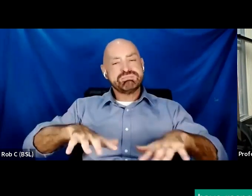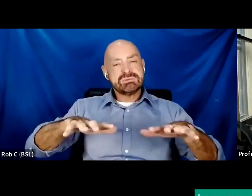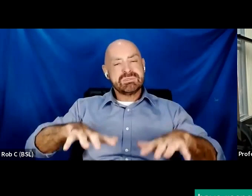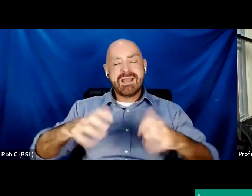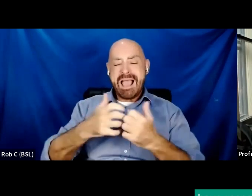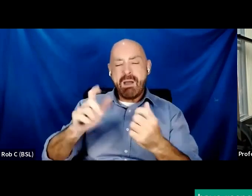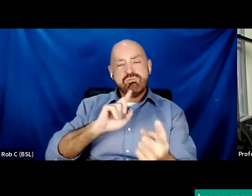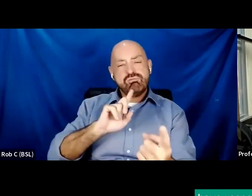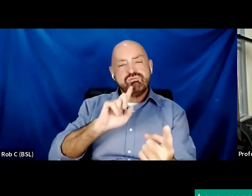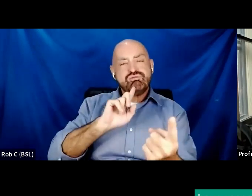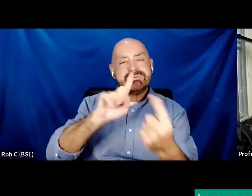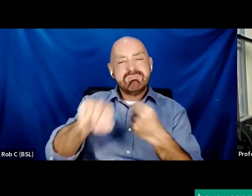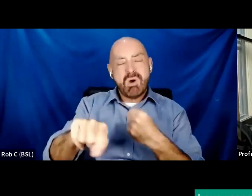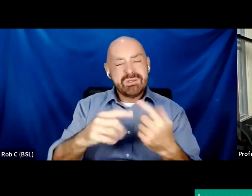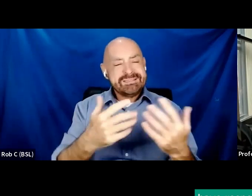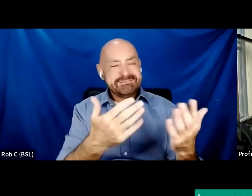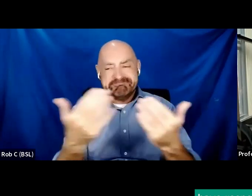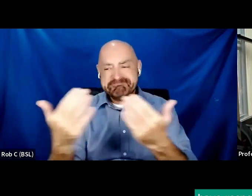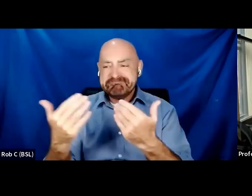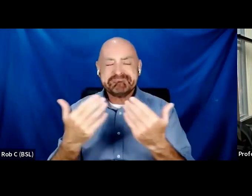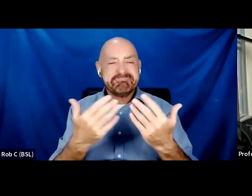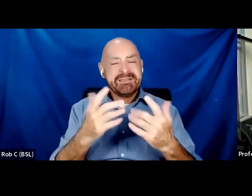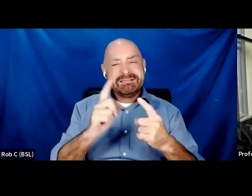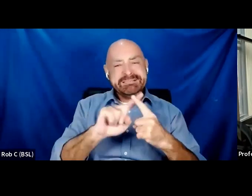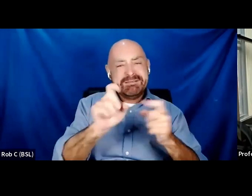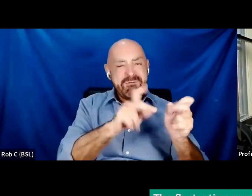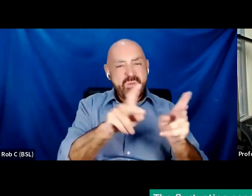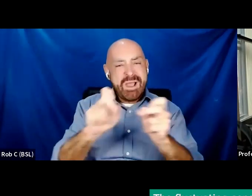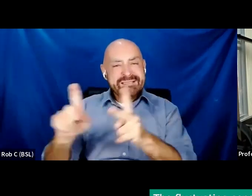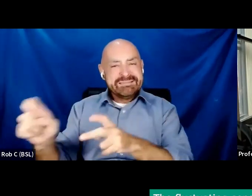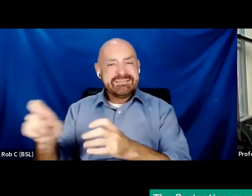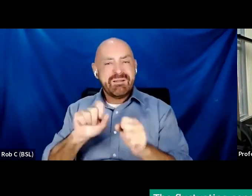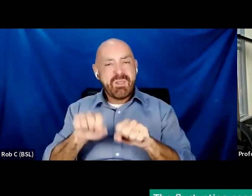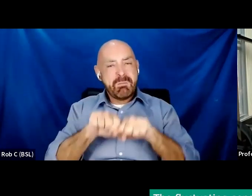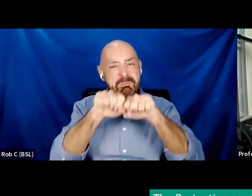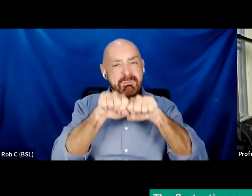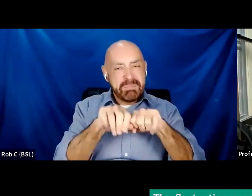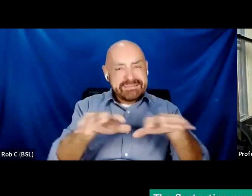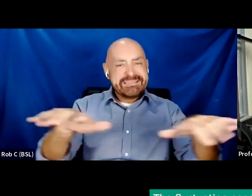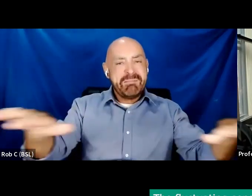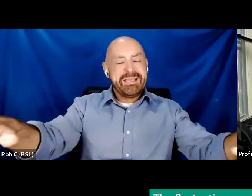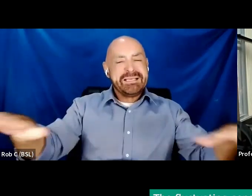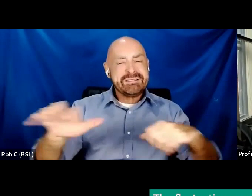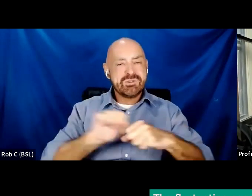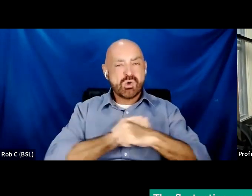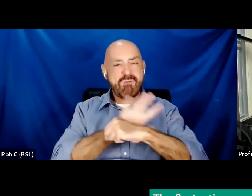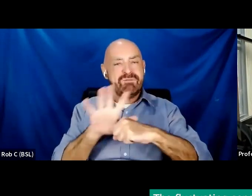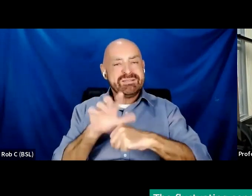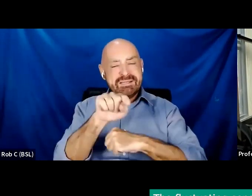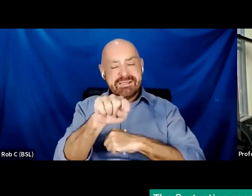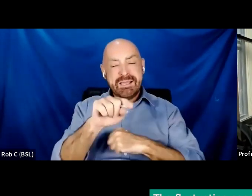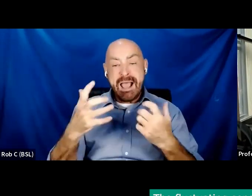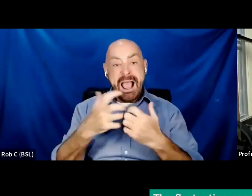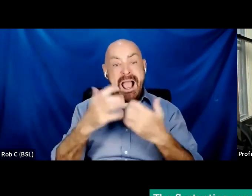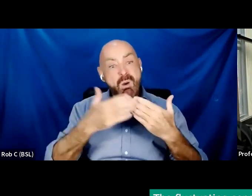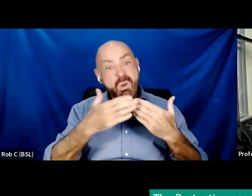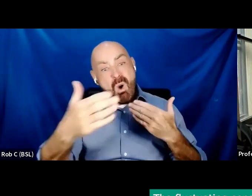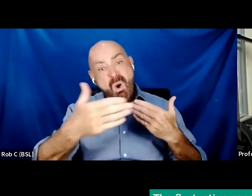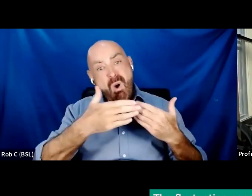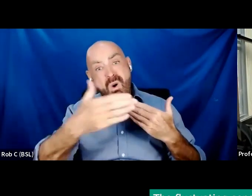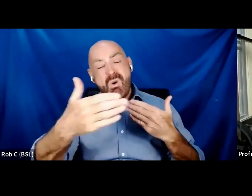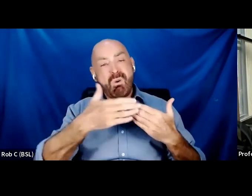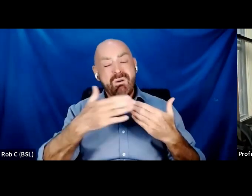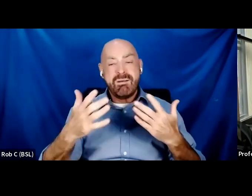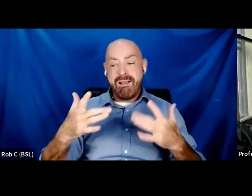the various waves of the pandemic, the fluctuating sense of how long it will take for their life